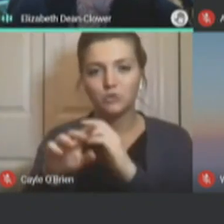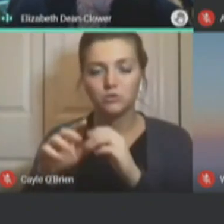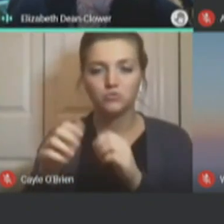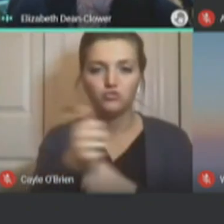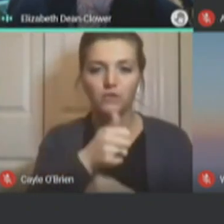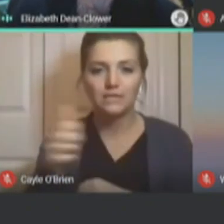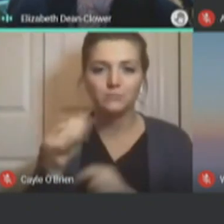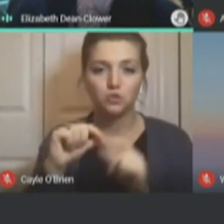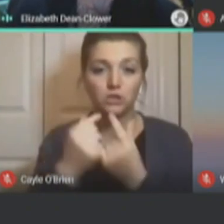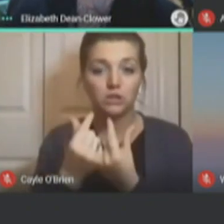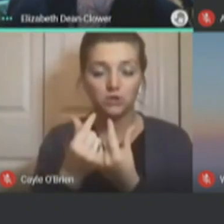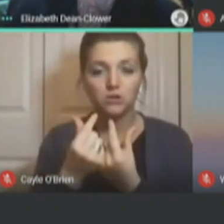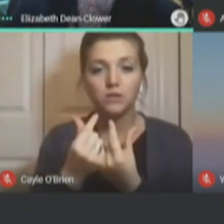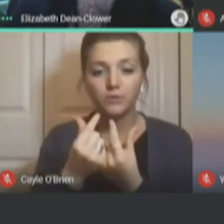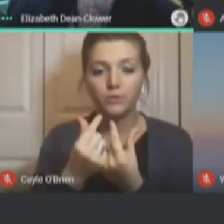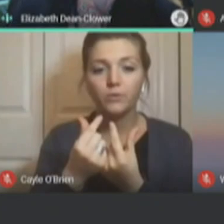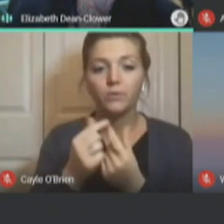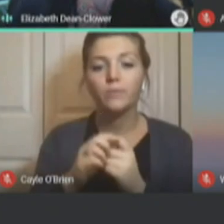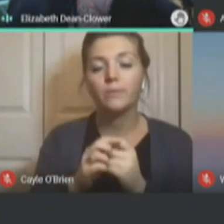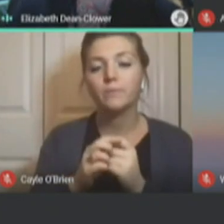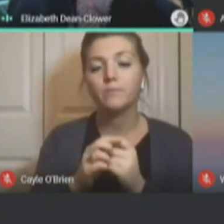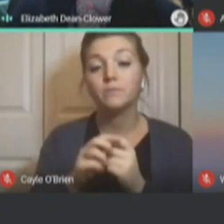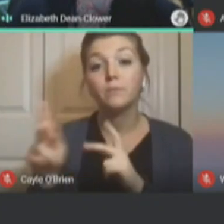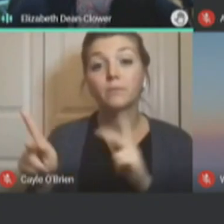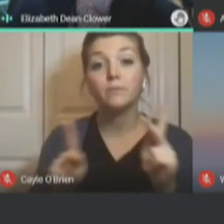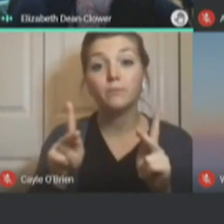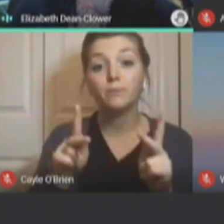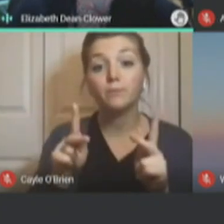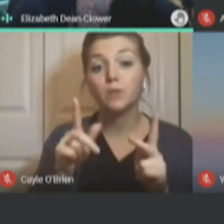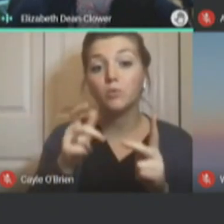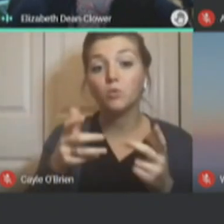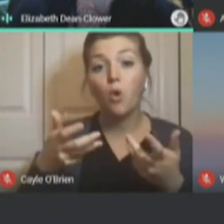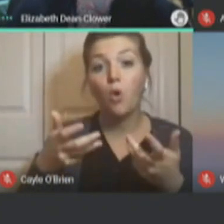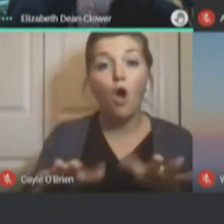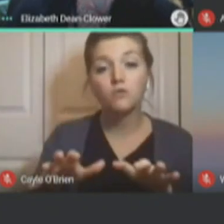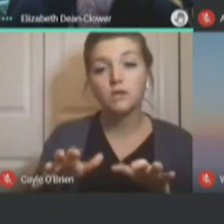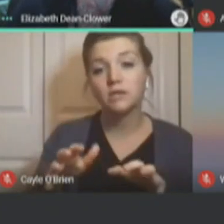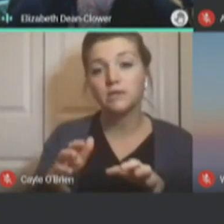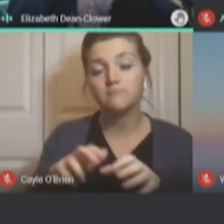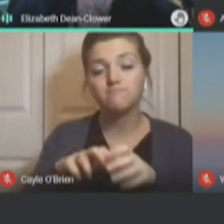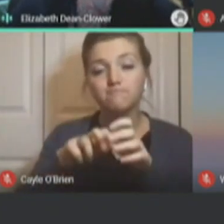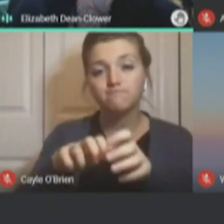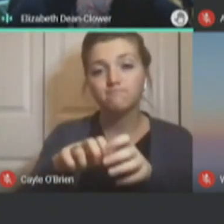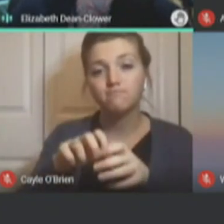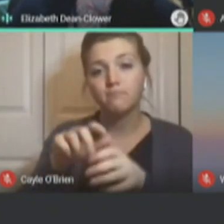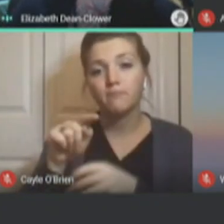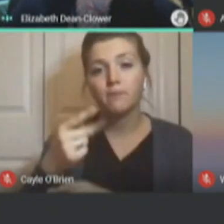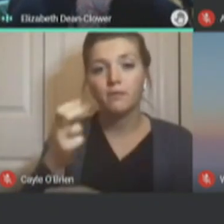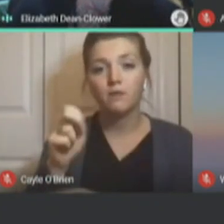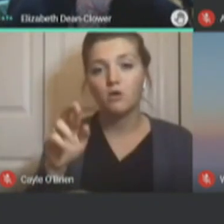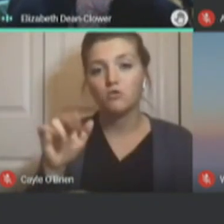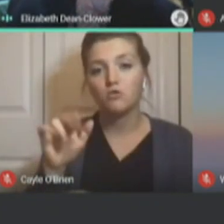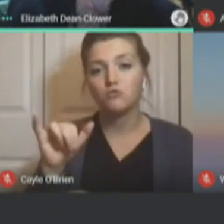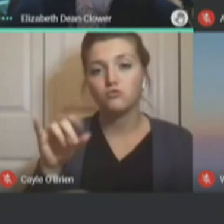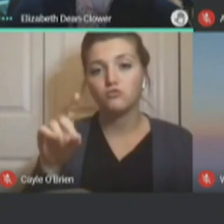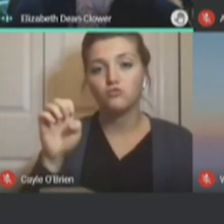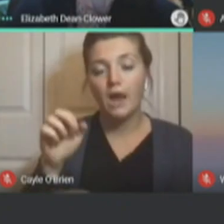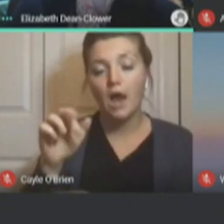has for people who already took the ride or are eligible